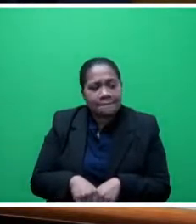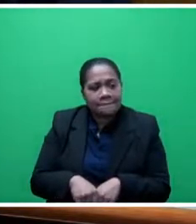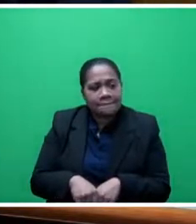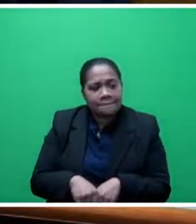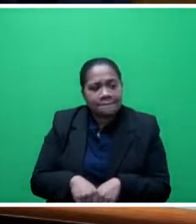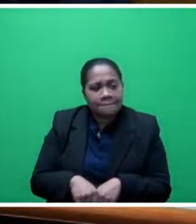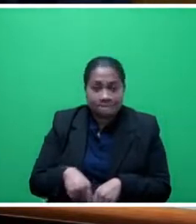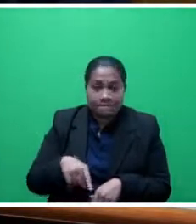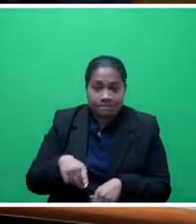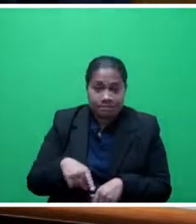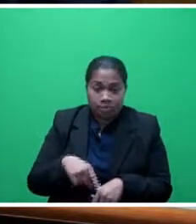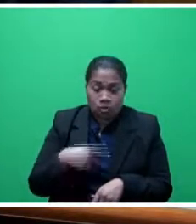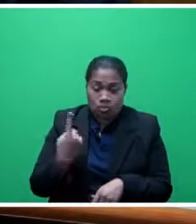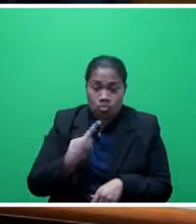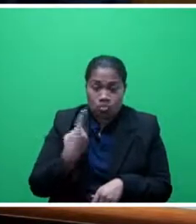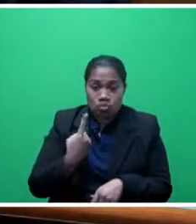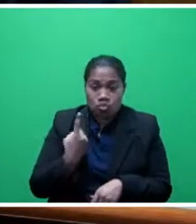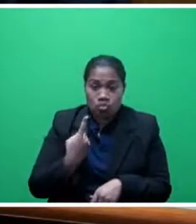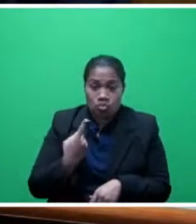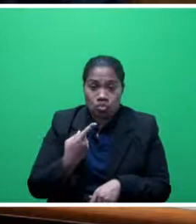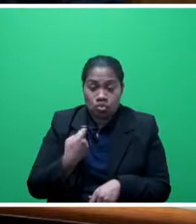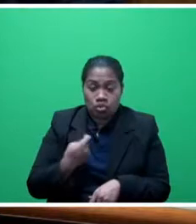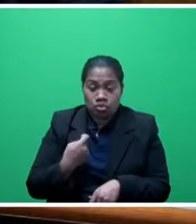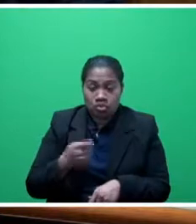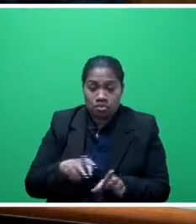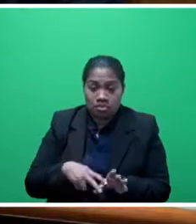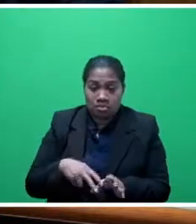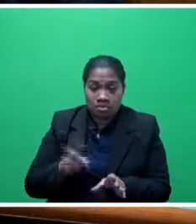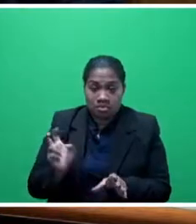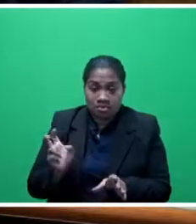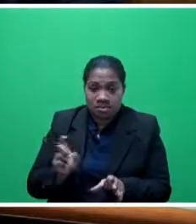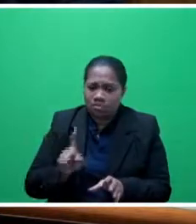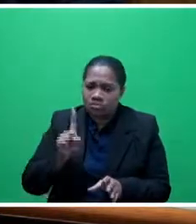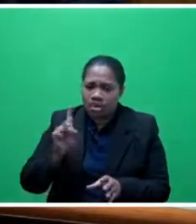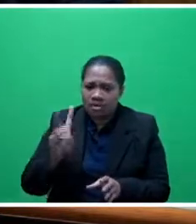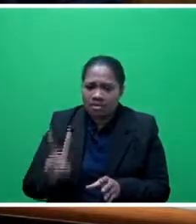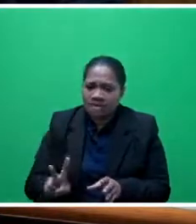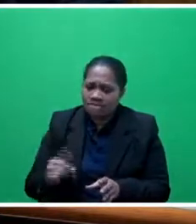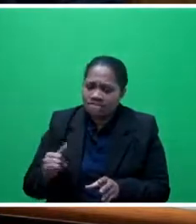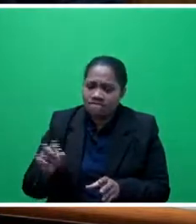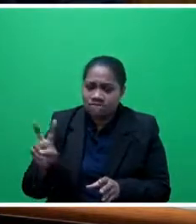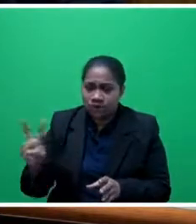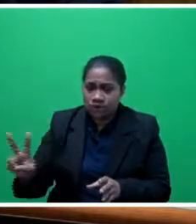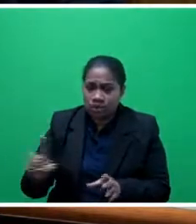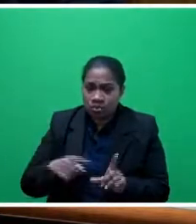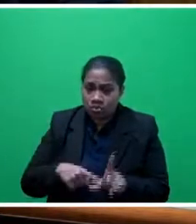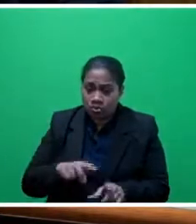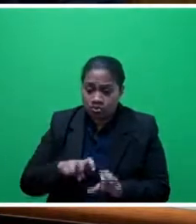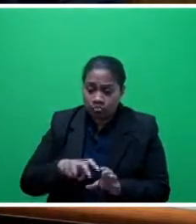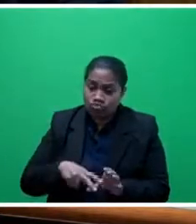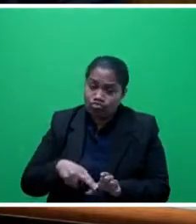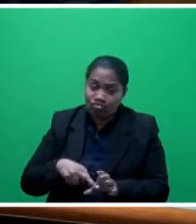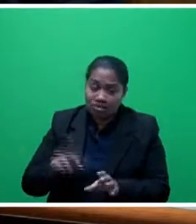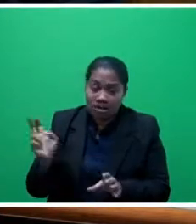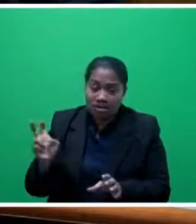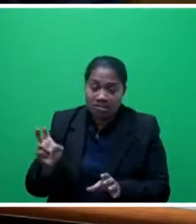have to retire in the next 1.5 to 2 years.